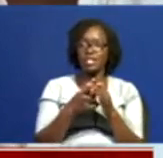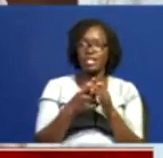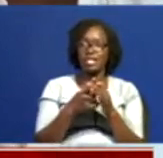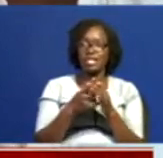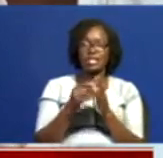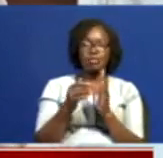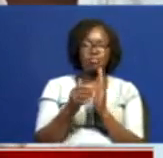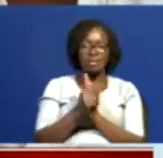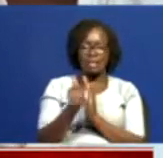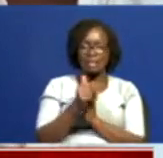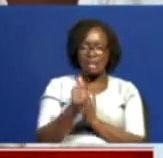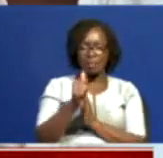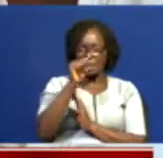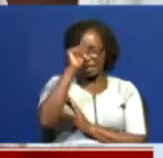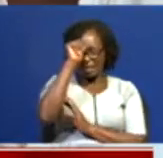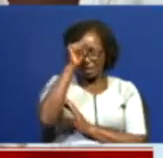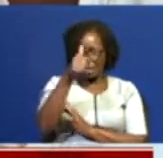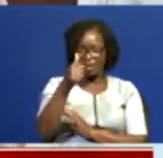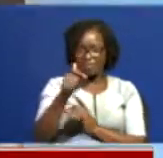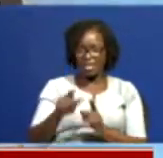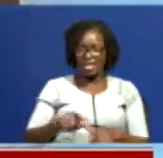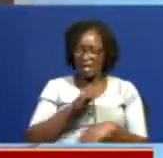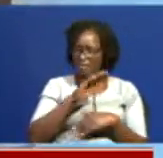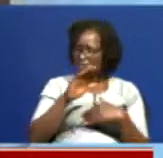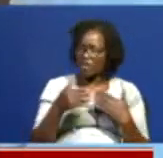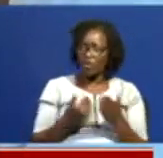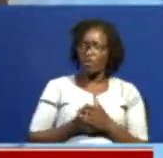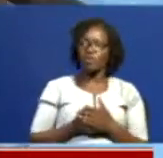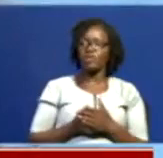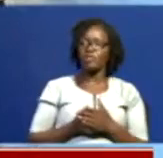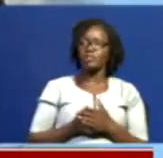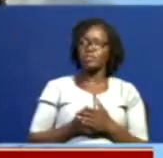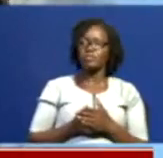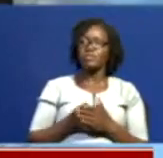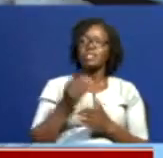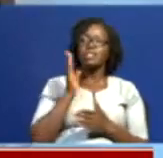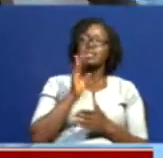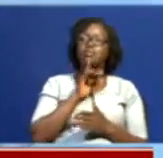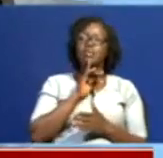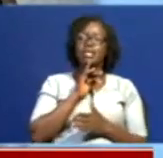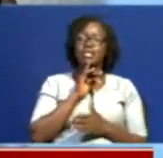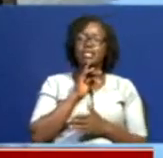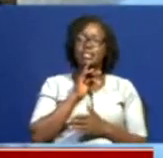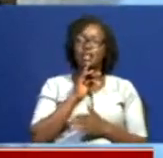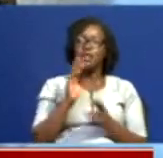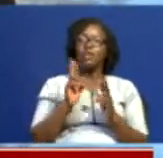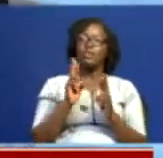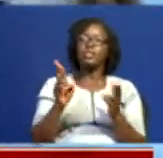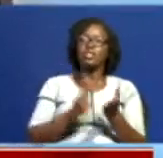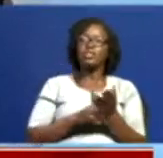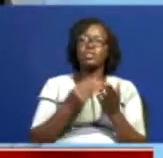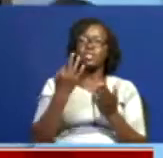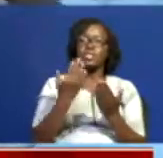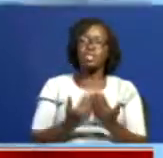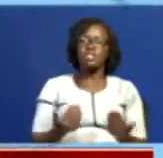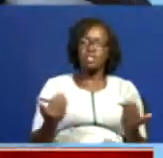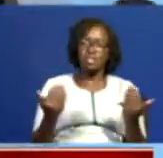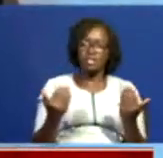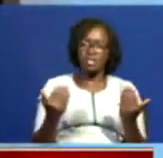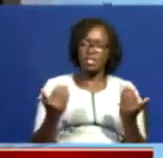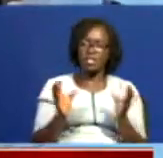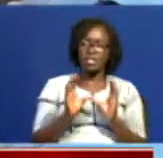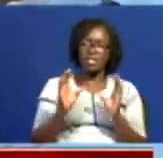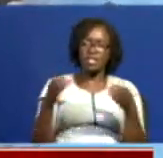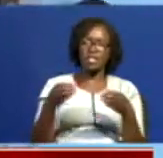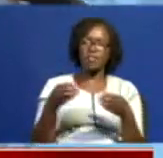inamshapen kwa maisha yake all round. A parent, James Nganga Maina, who has already enrolled his 3 children in the karate